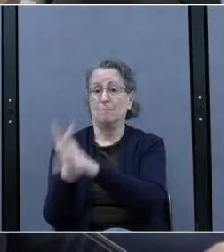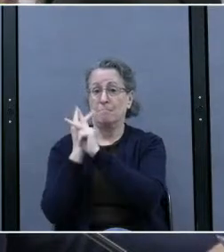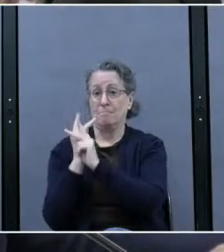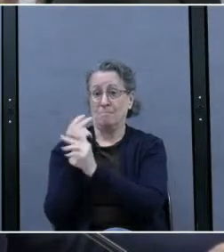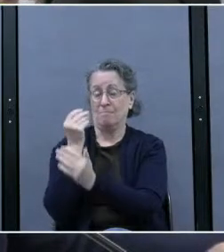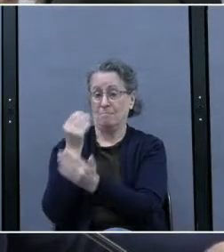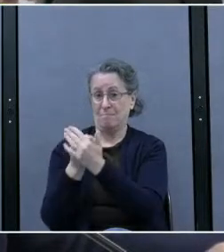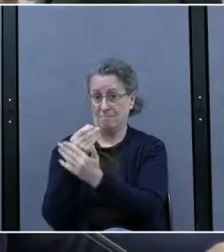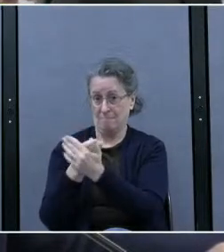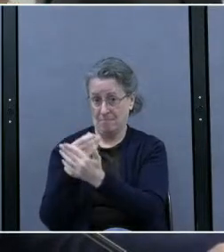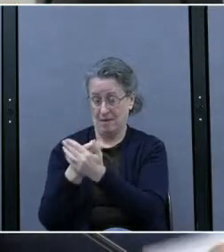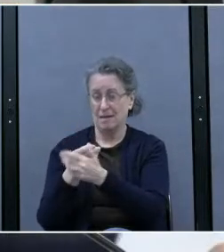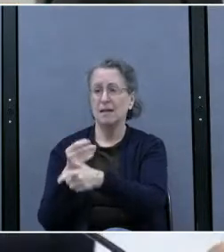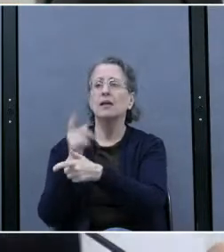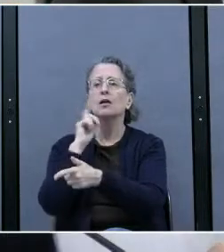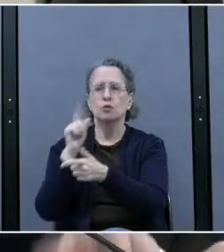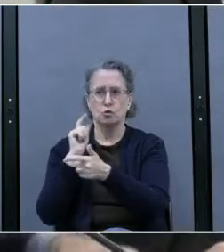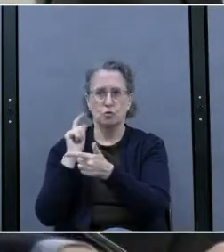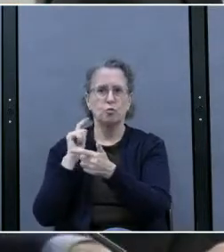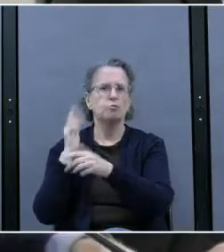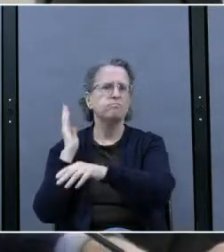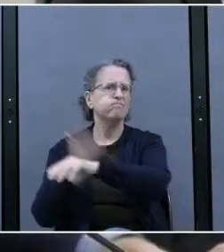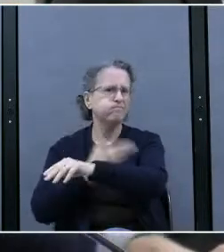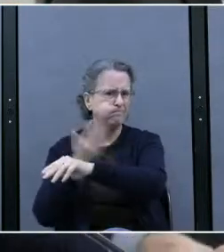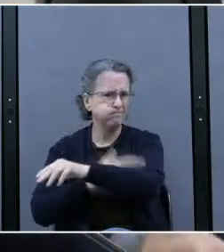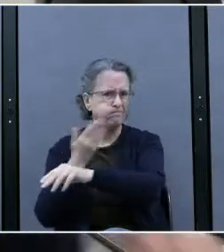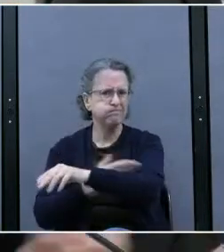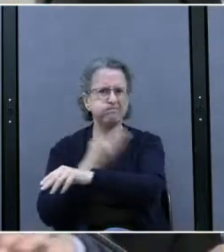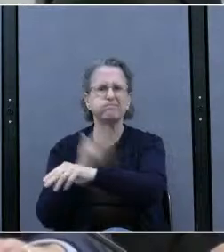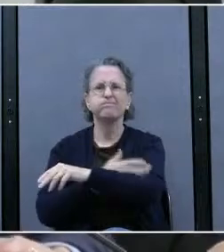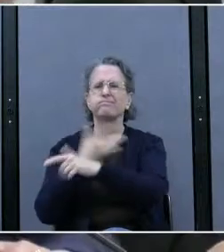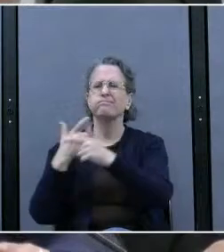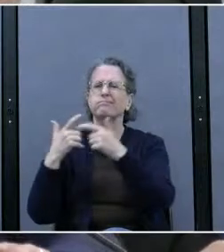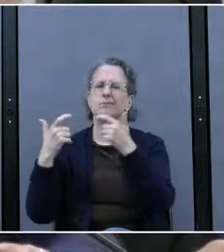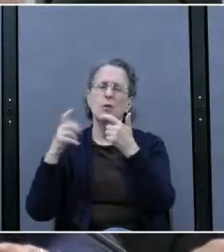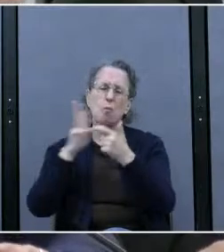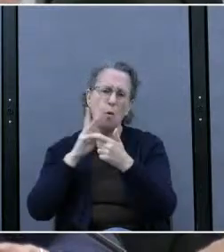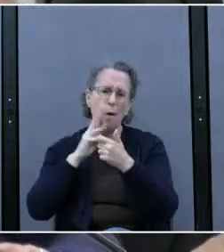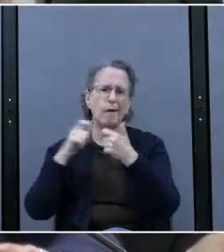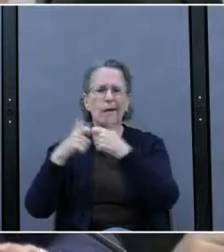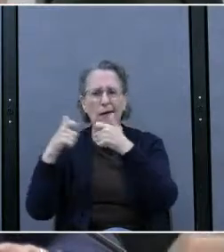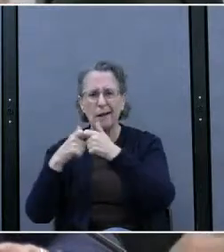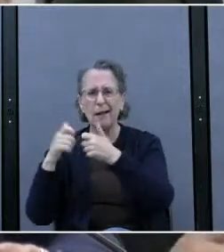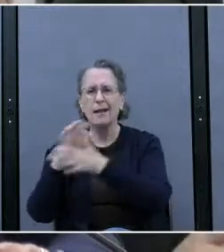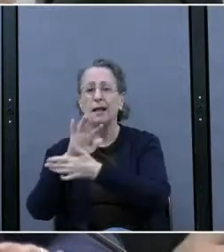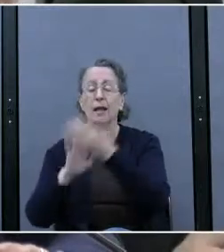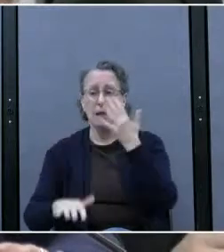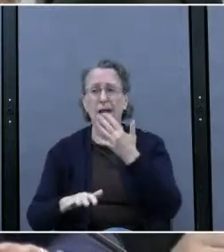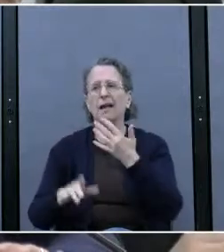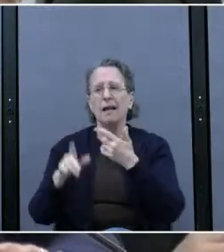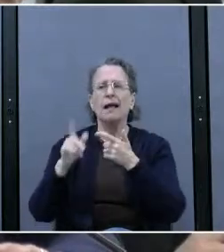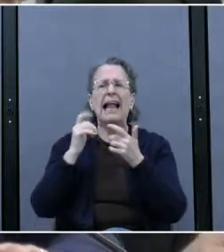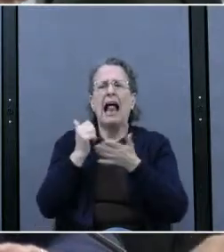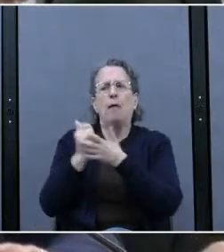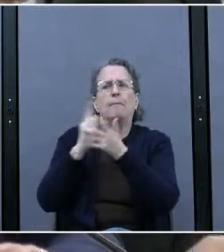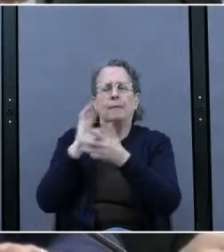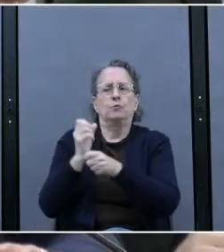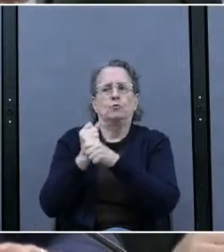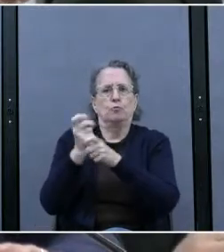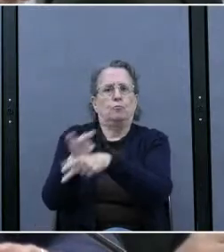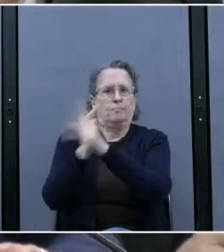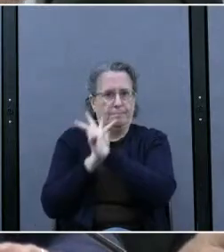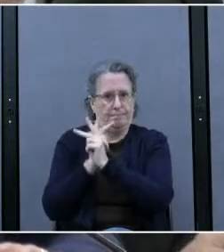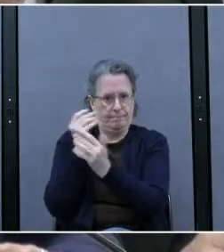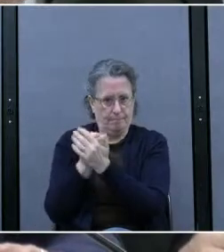improvements by getting a loan, by being the agent to get the loan, and this is an article that